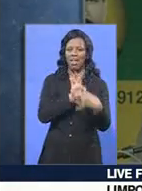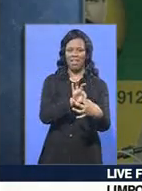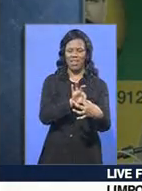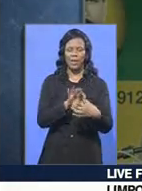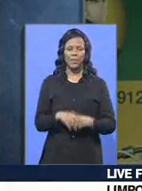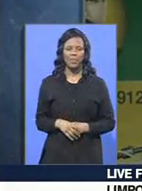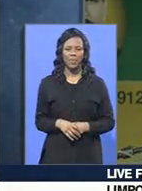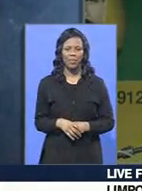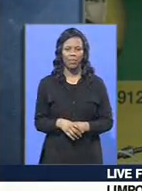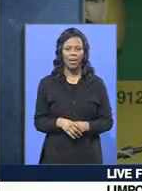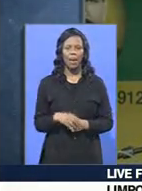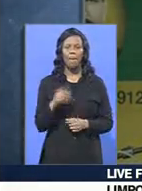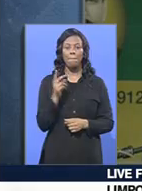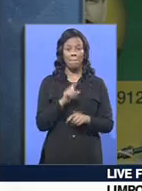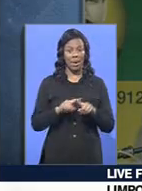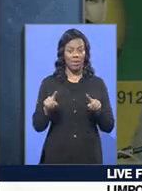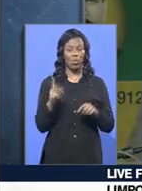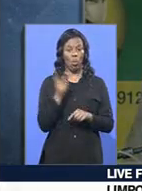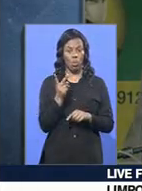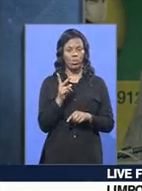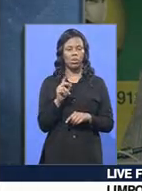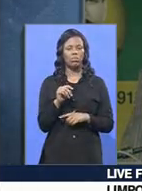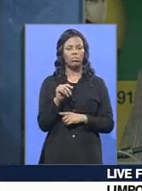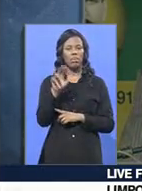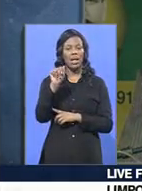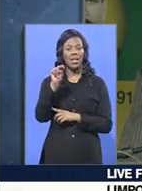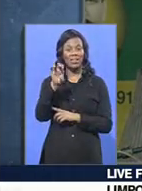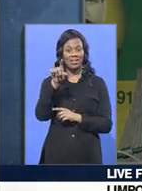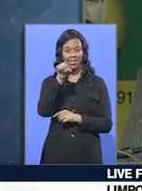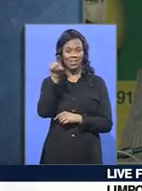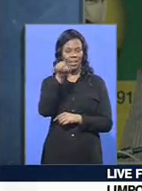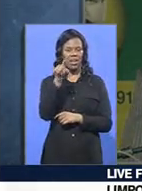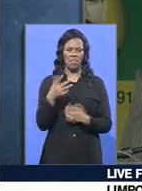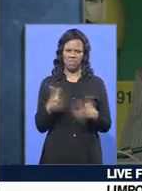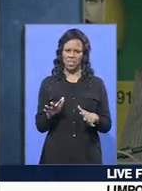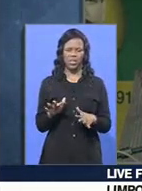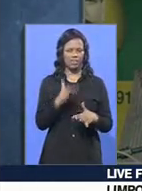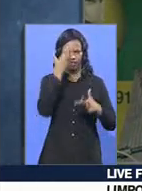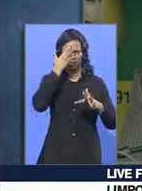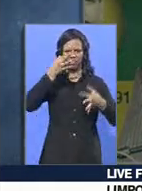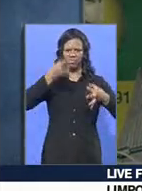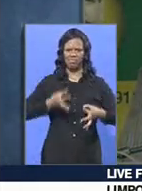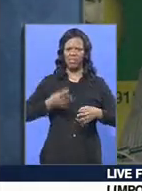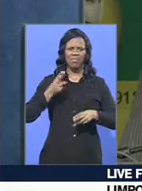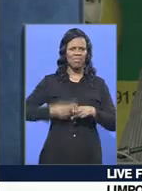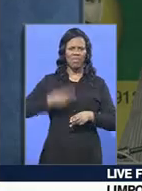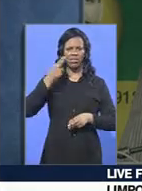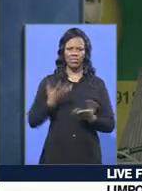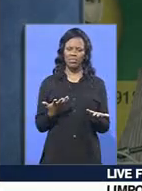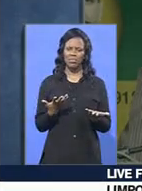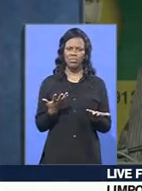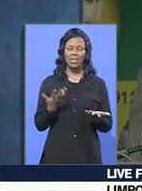But also the struggle itself had reached a very critical point. It needed